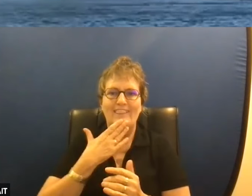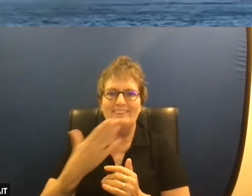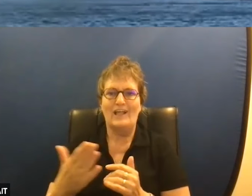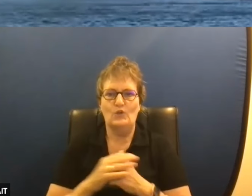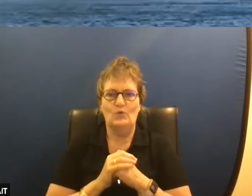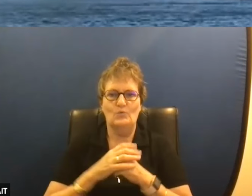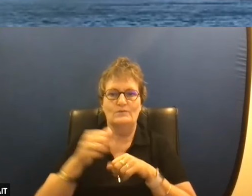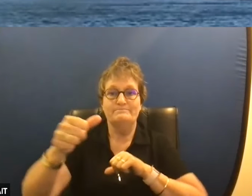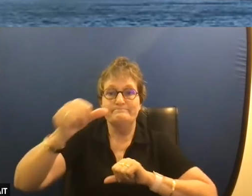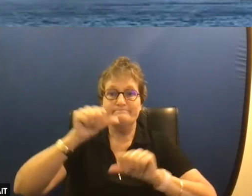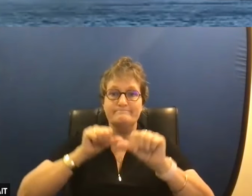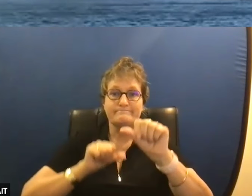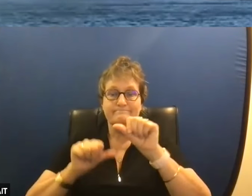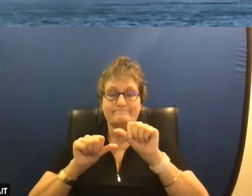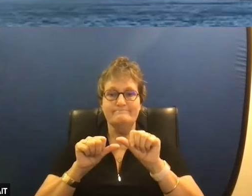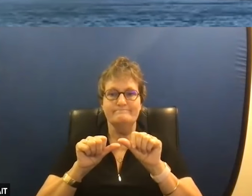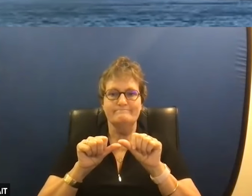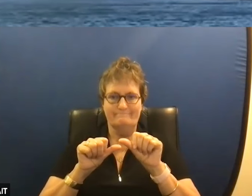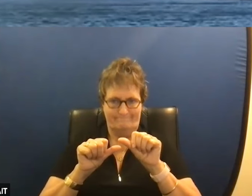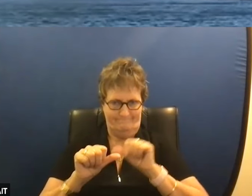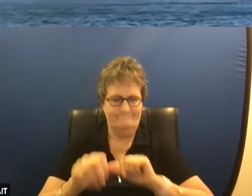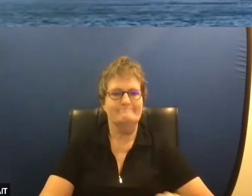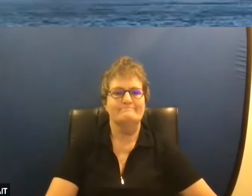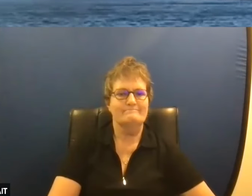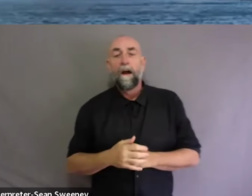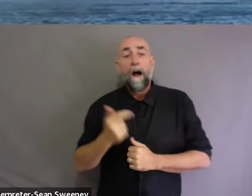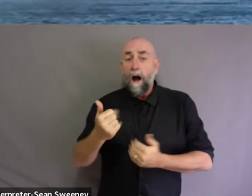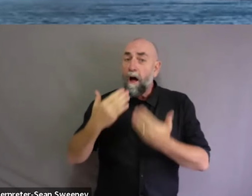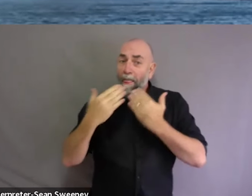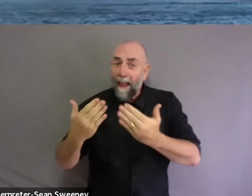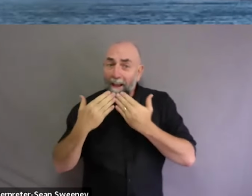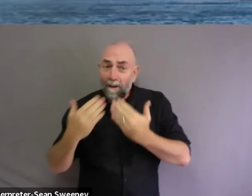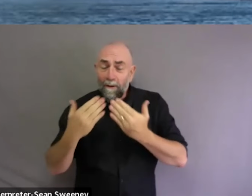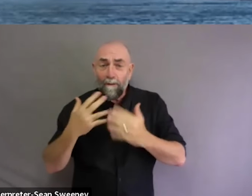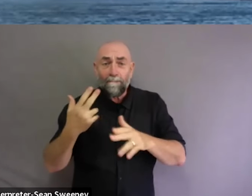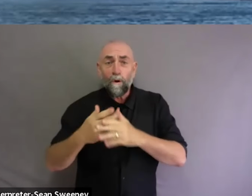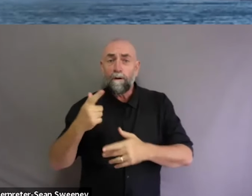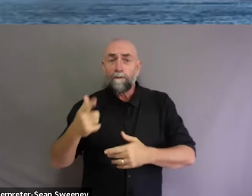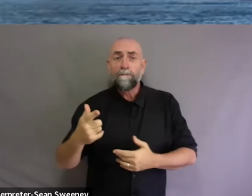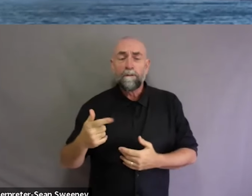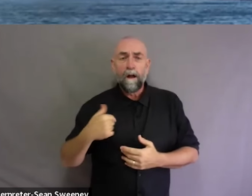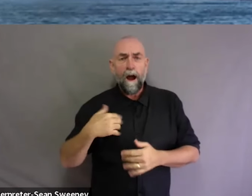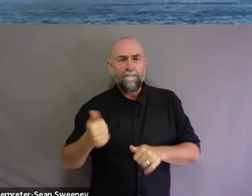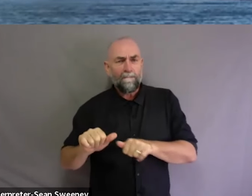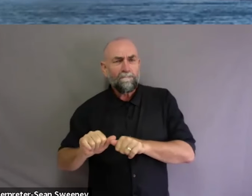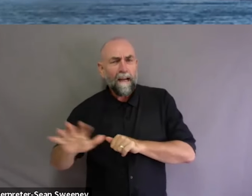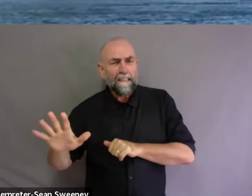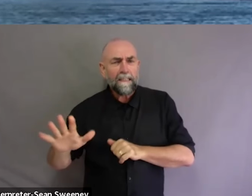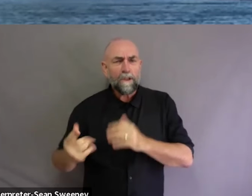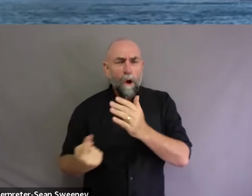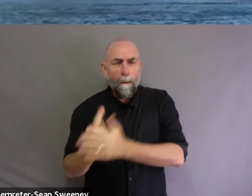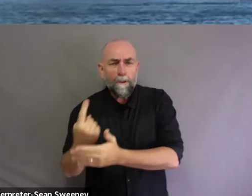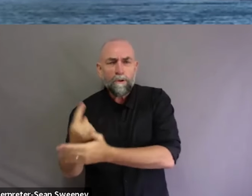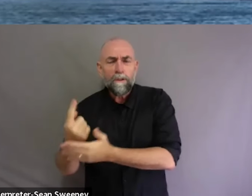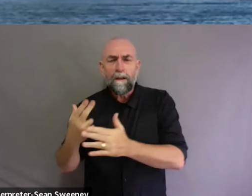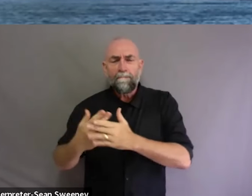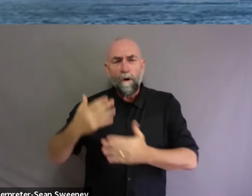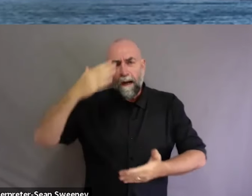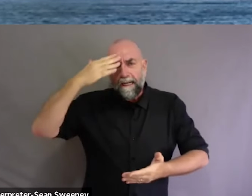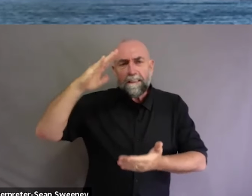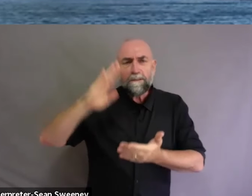so much, Veronica. And to everybody else, I've actually had the fantastic opportunity to experience